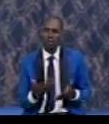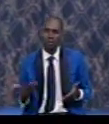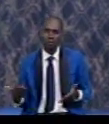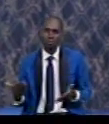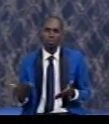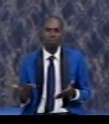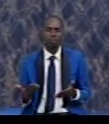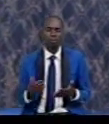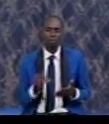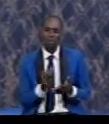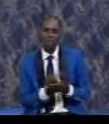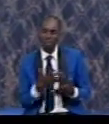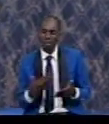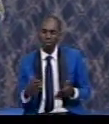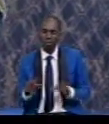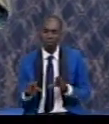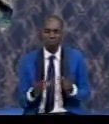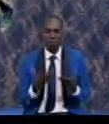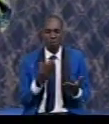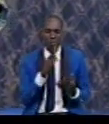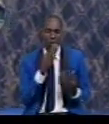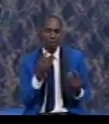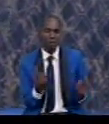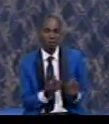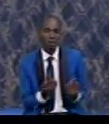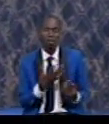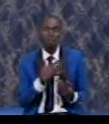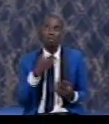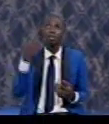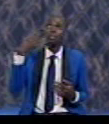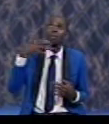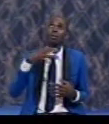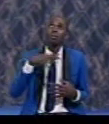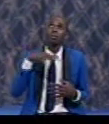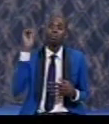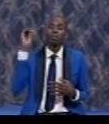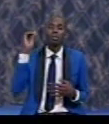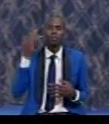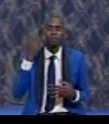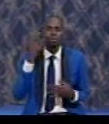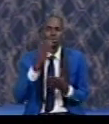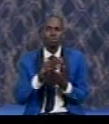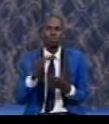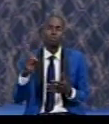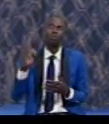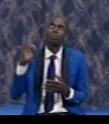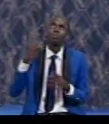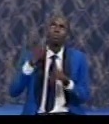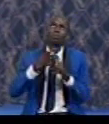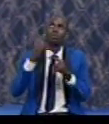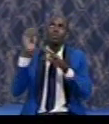sins. And the lights all went off. I saw somebody from the sky shouting my name.